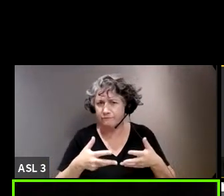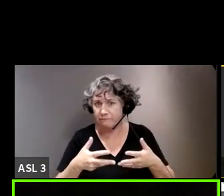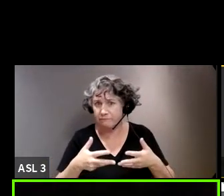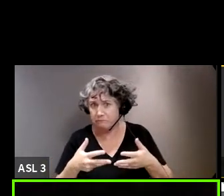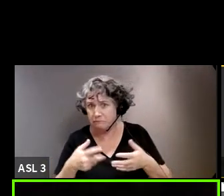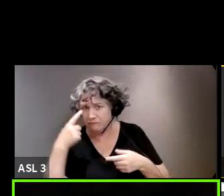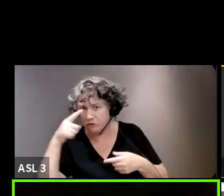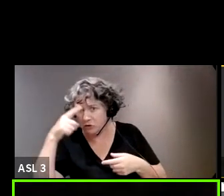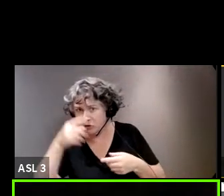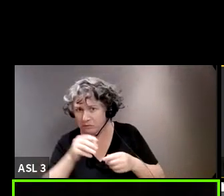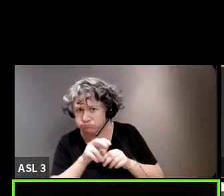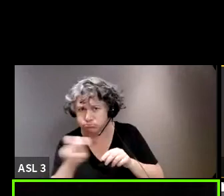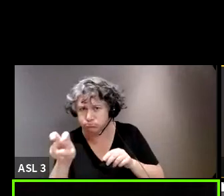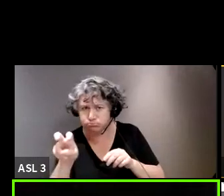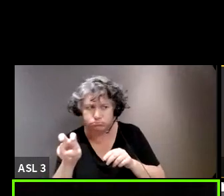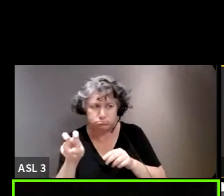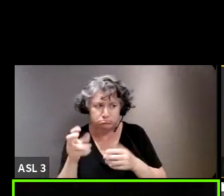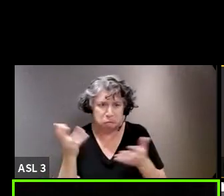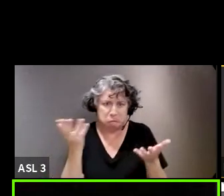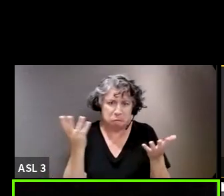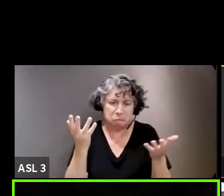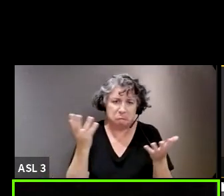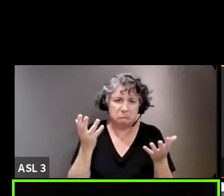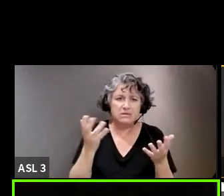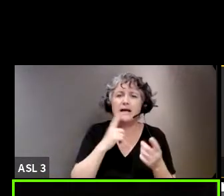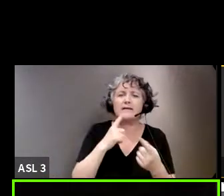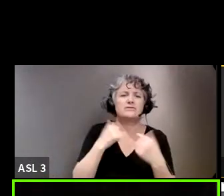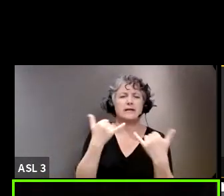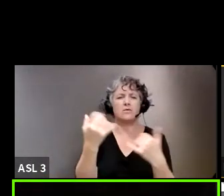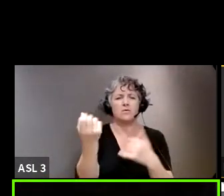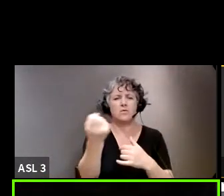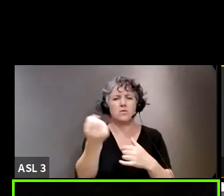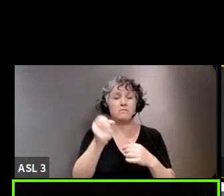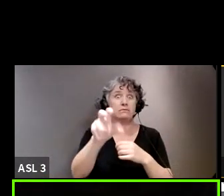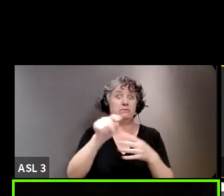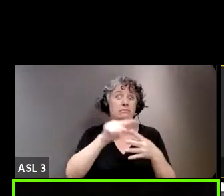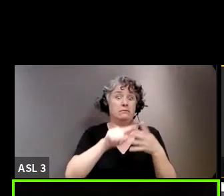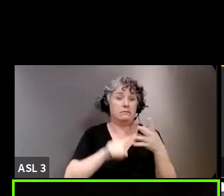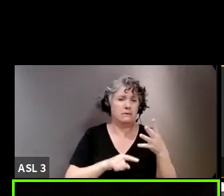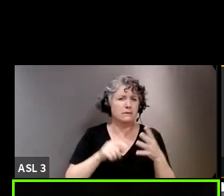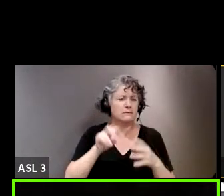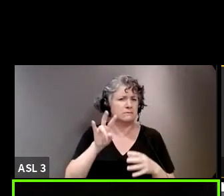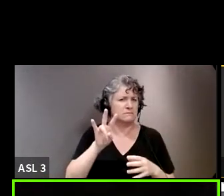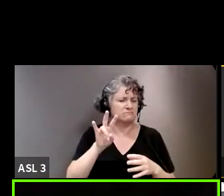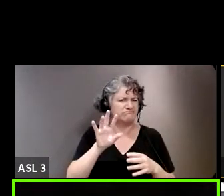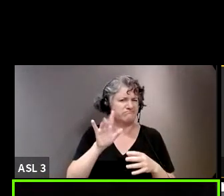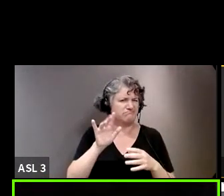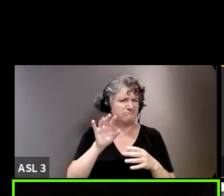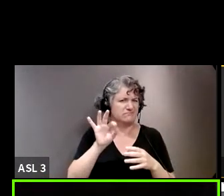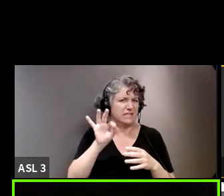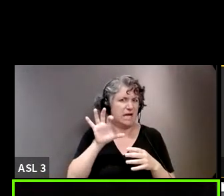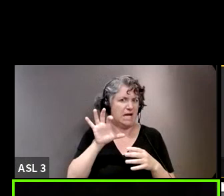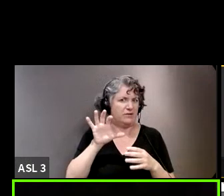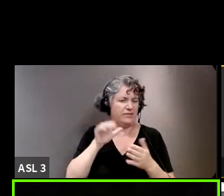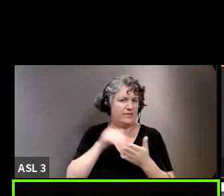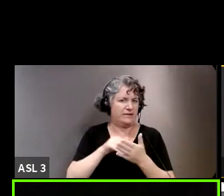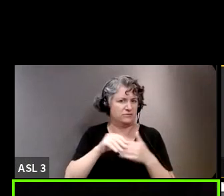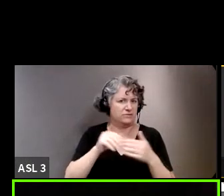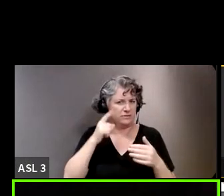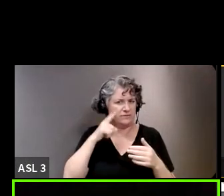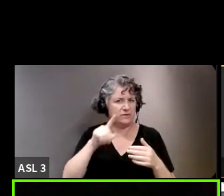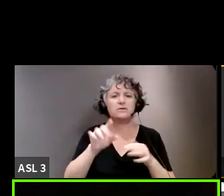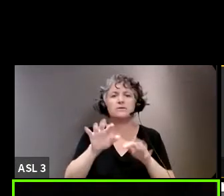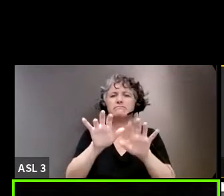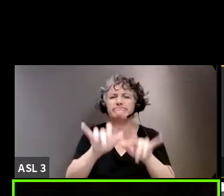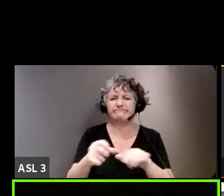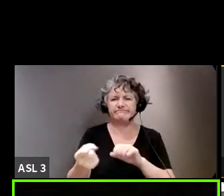answers to those now because i think we'd like that as part of the the answers you're proposing to give us in writing and that would be helpful